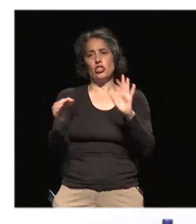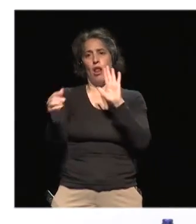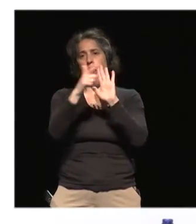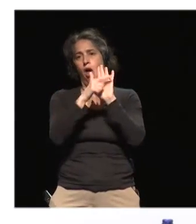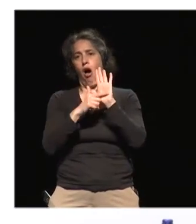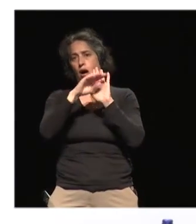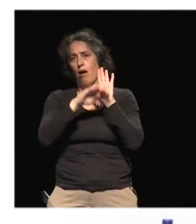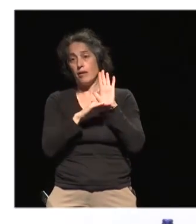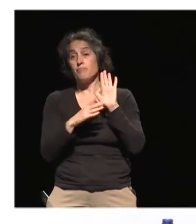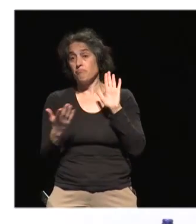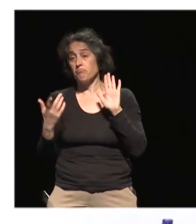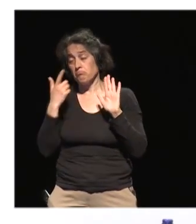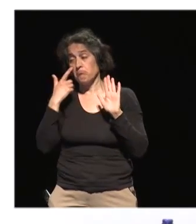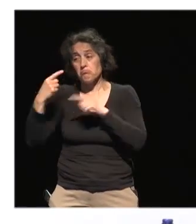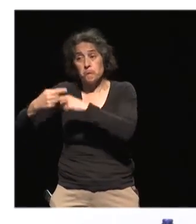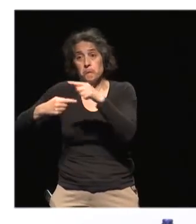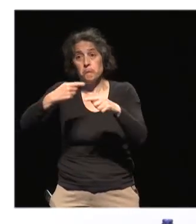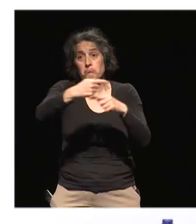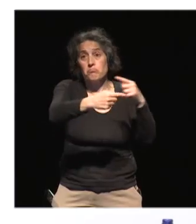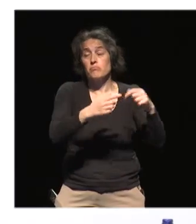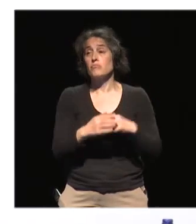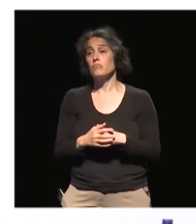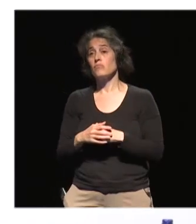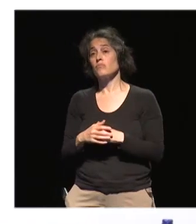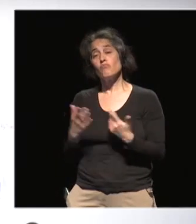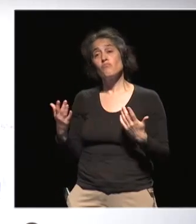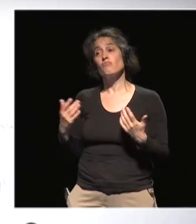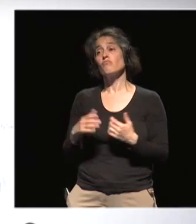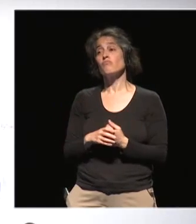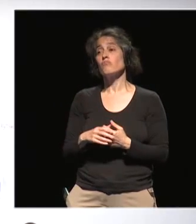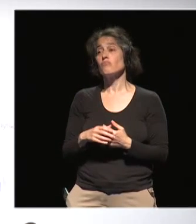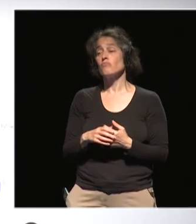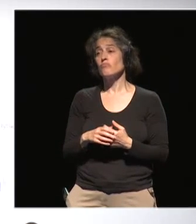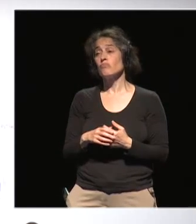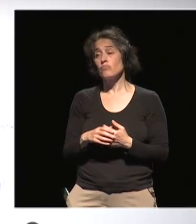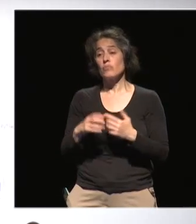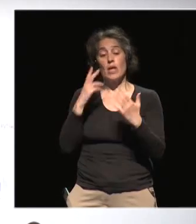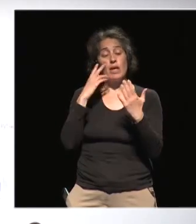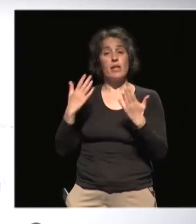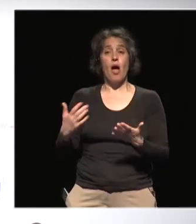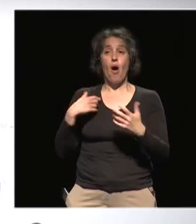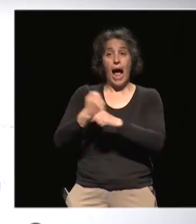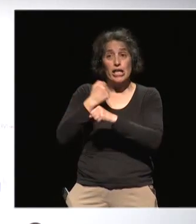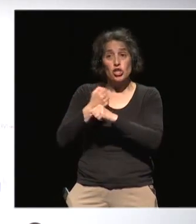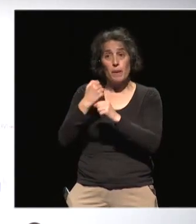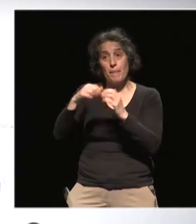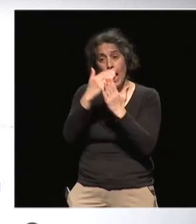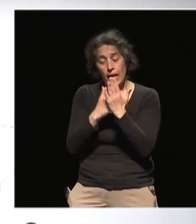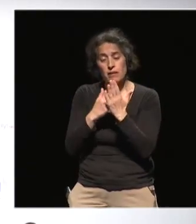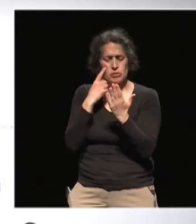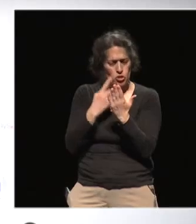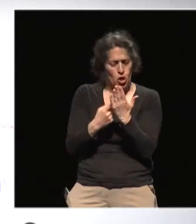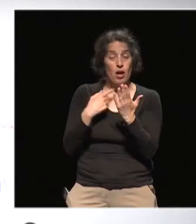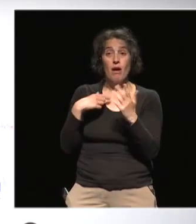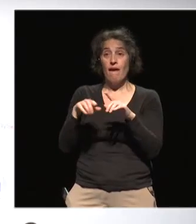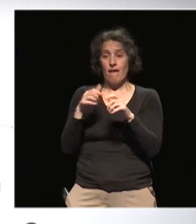many developing countries is perhaps the legal status of some of the actions, whether they are constitutional or not